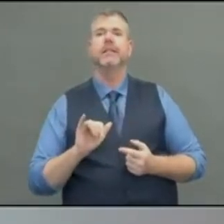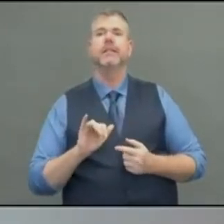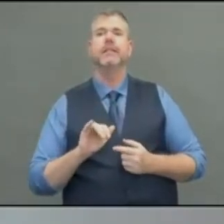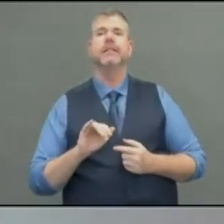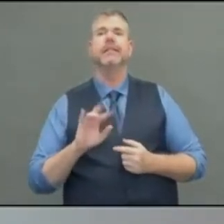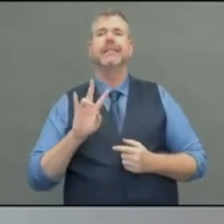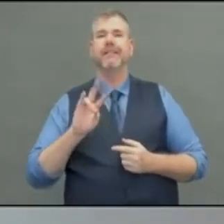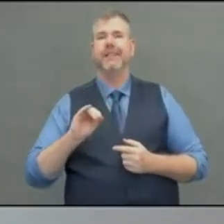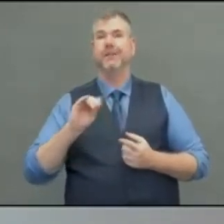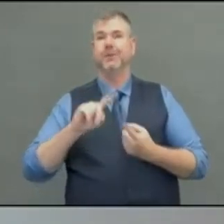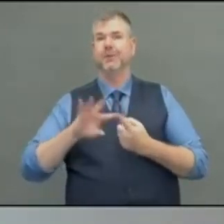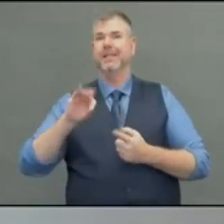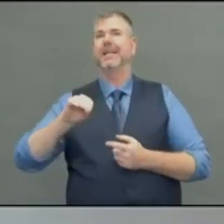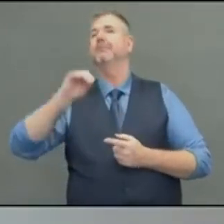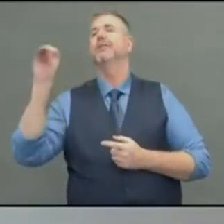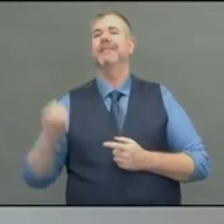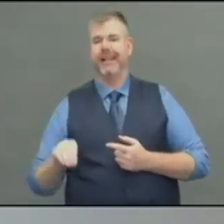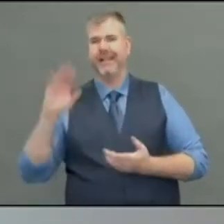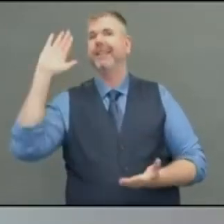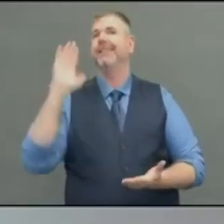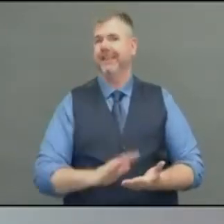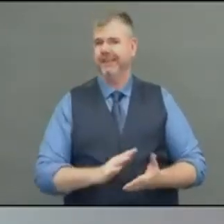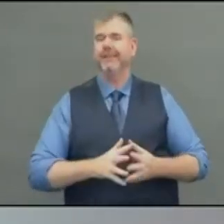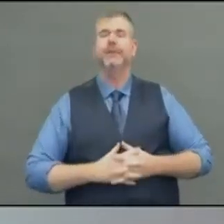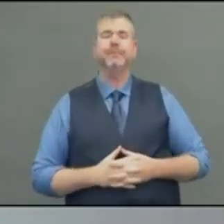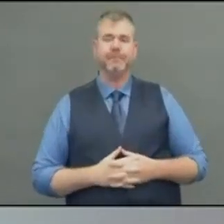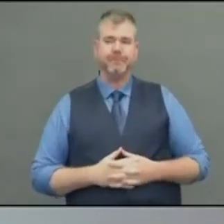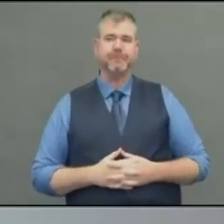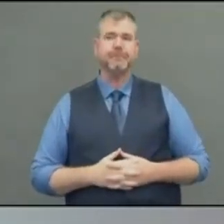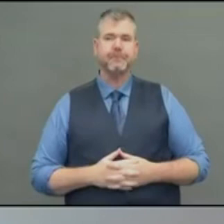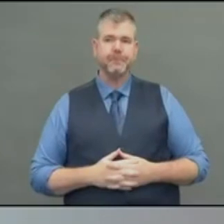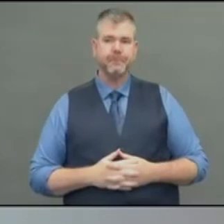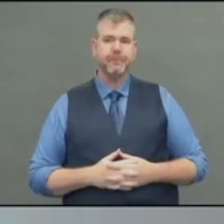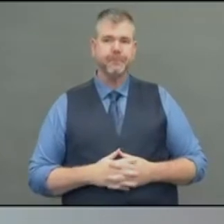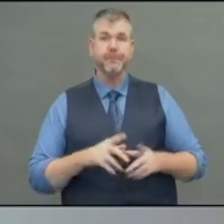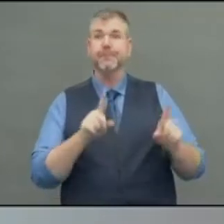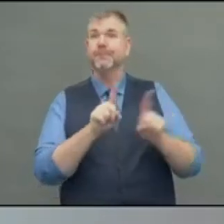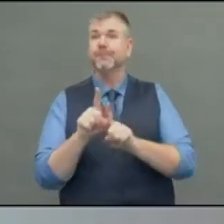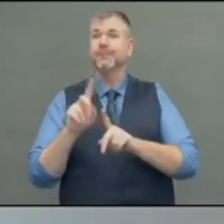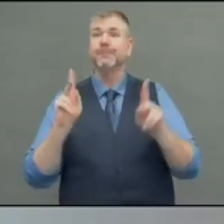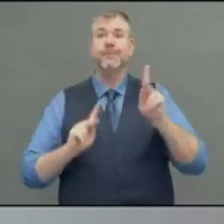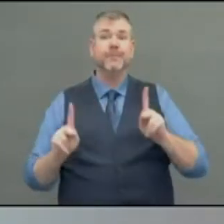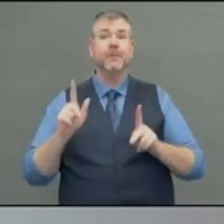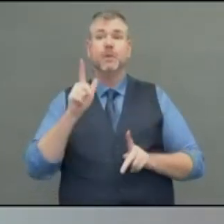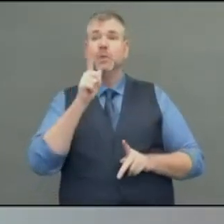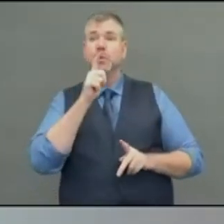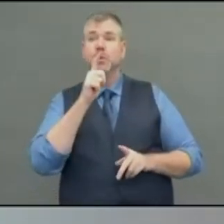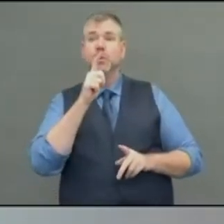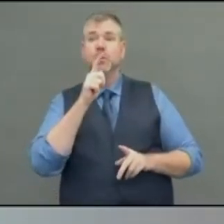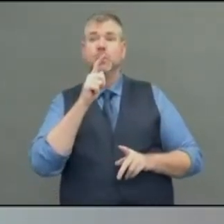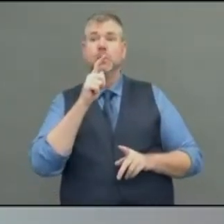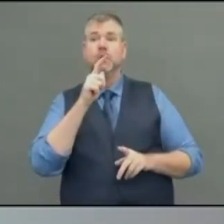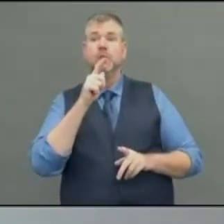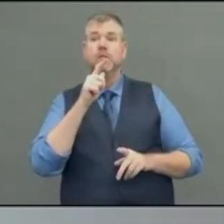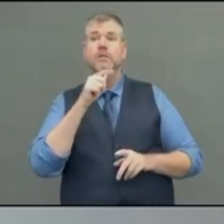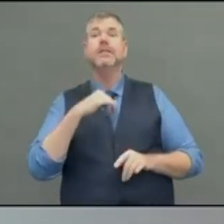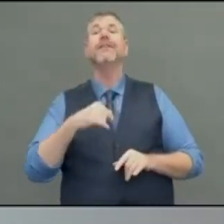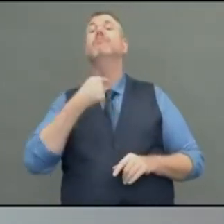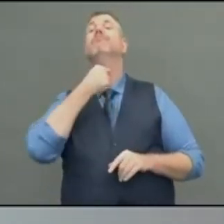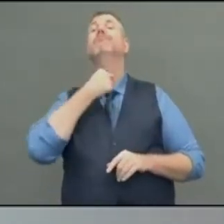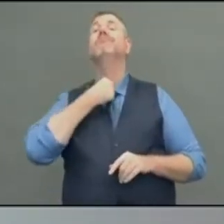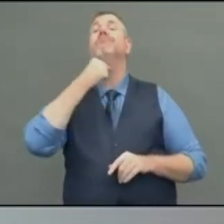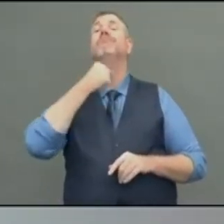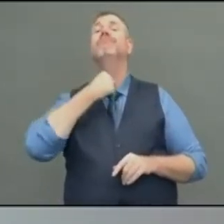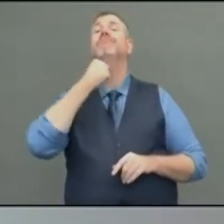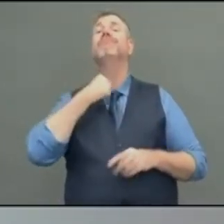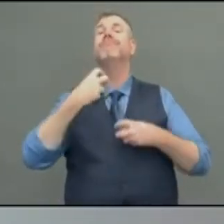people that have an artificial larynx that we can provide them if they don't have a voice box. Then there's